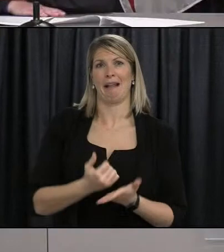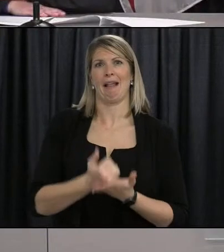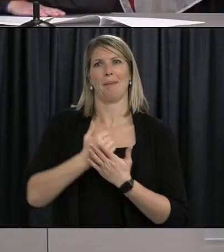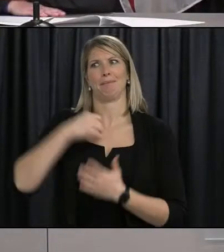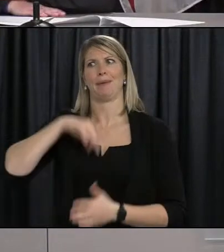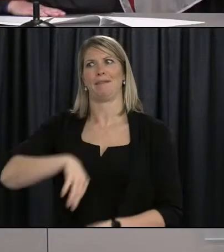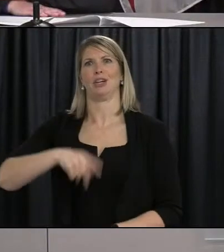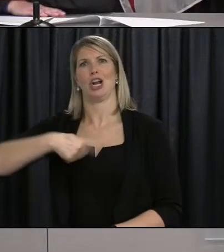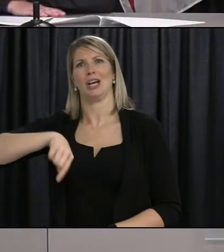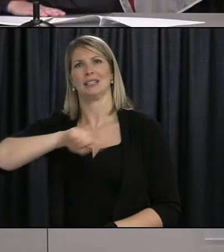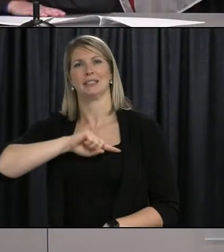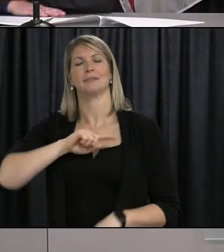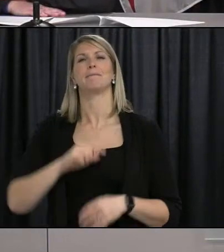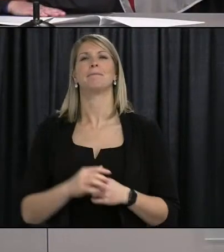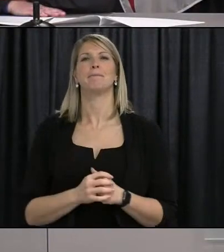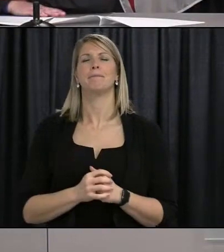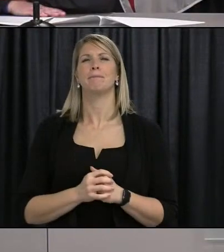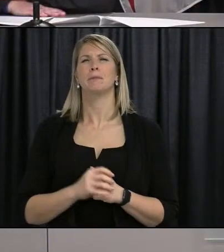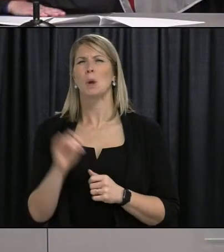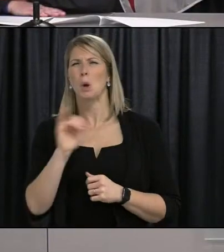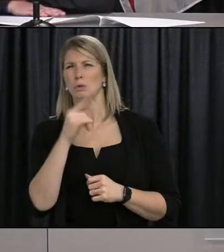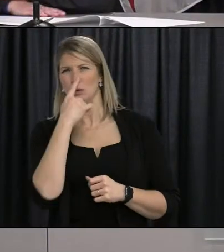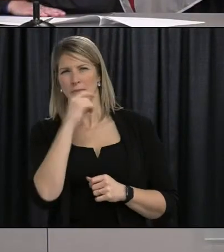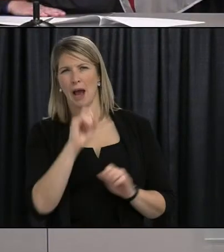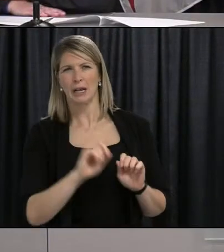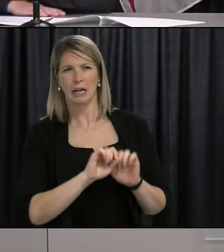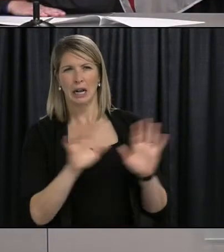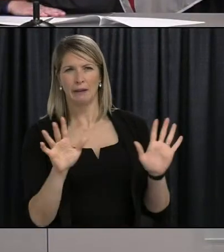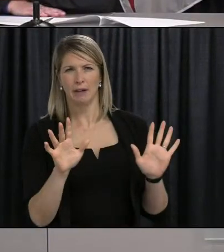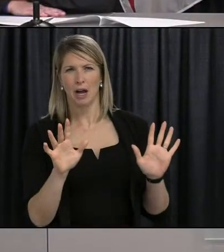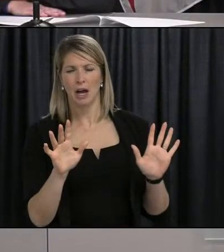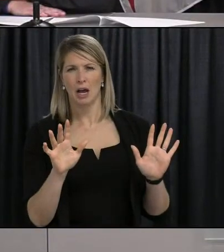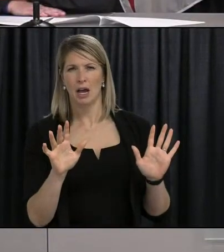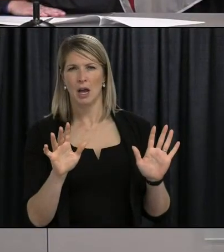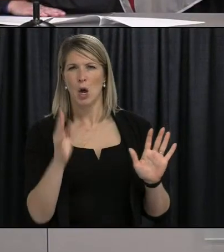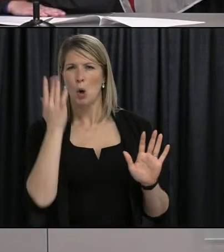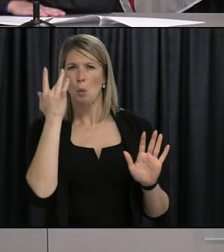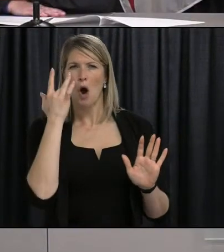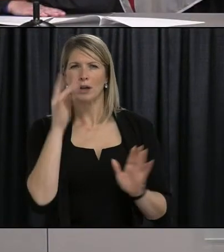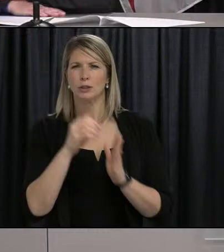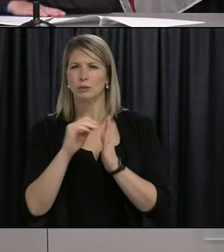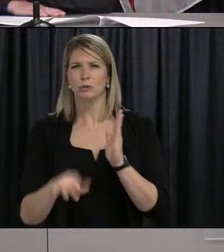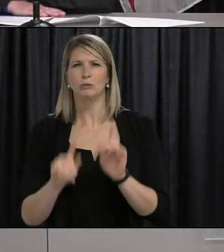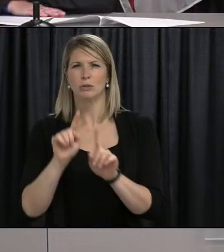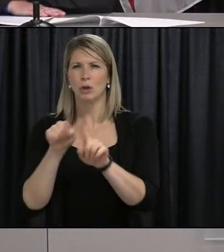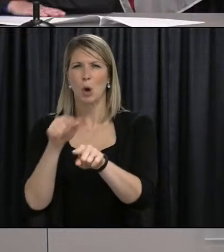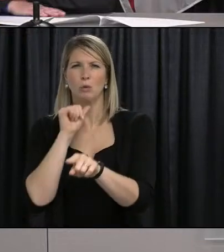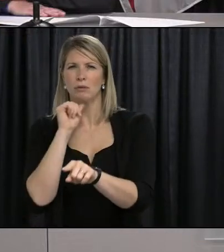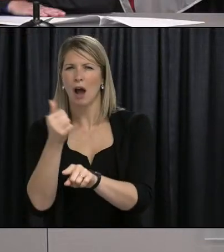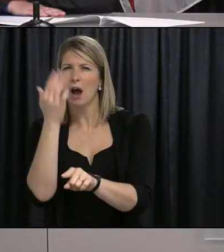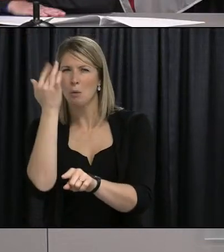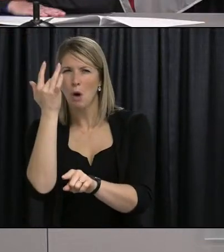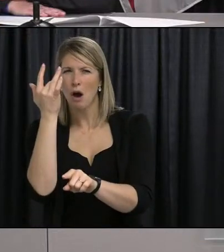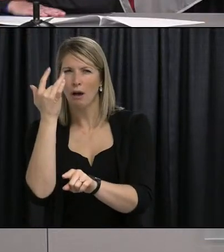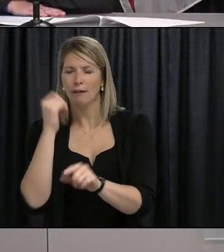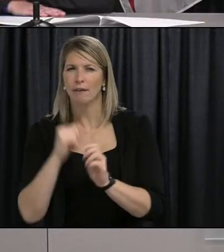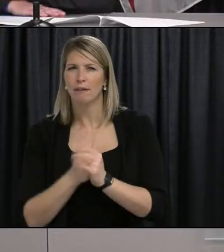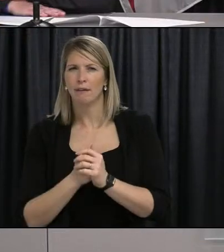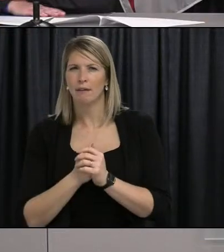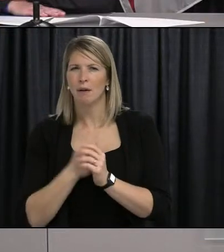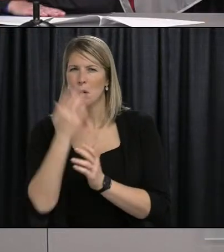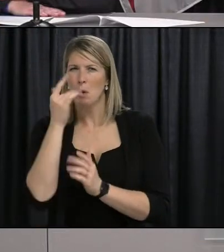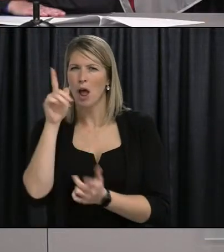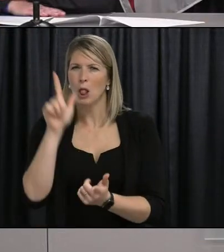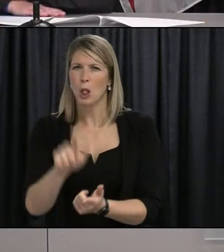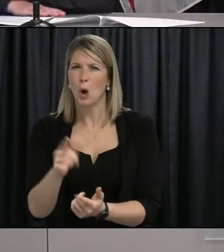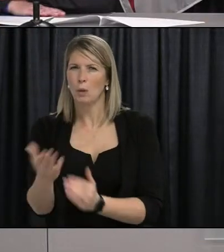Just not as a follow-up, but just for clarification, attendance was low. Do you know why that was, and what were the numbers or drop-off,